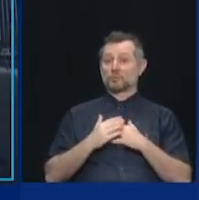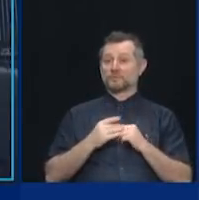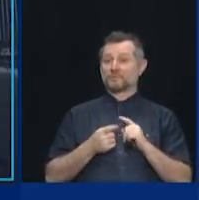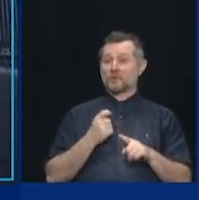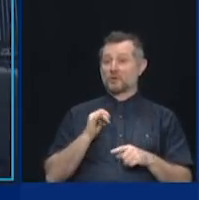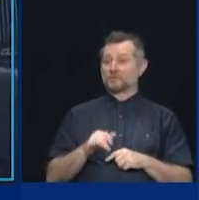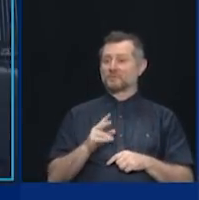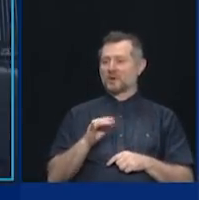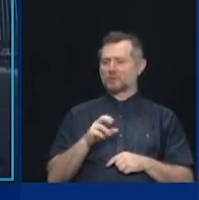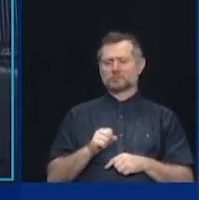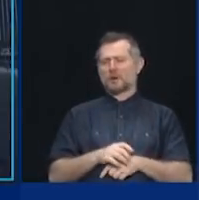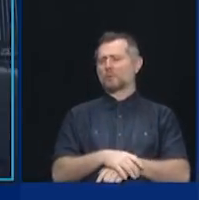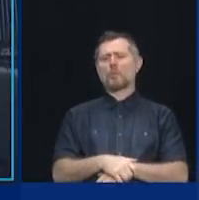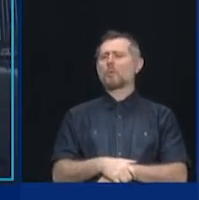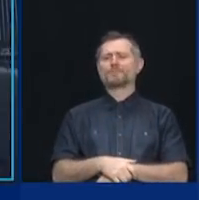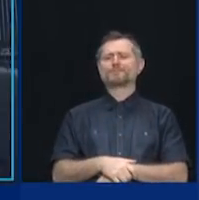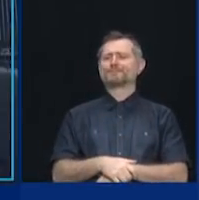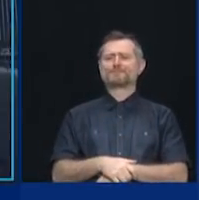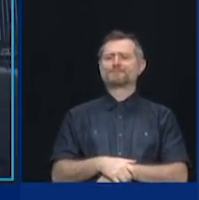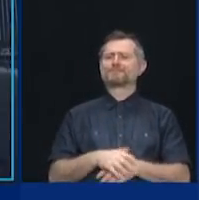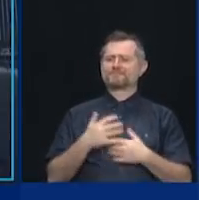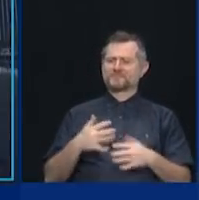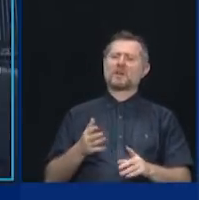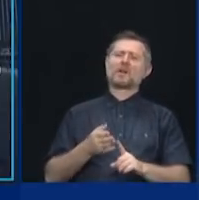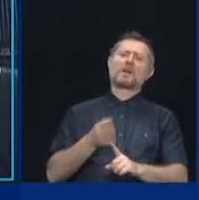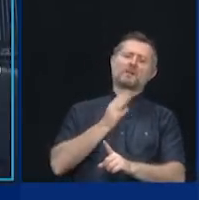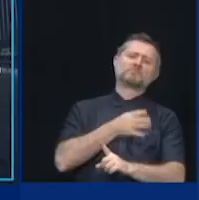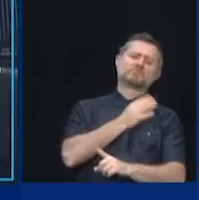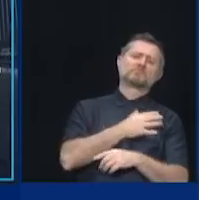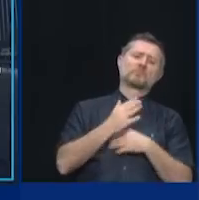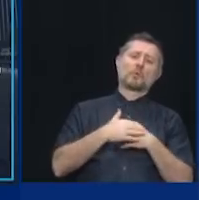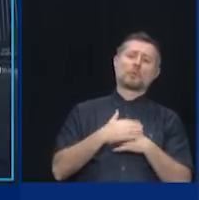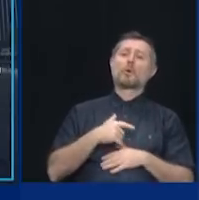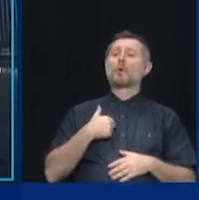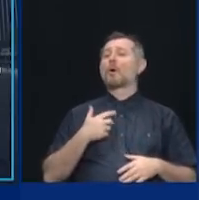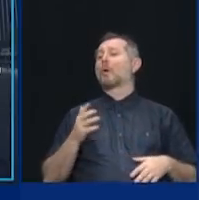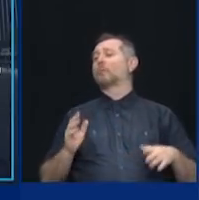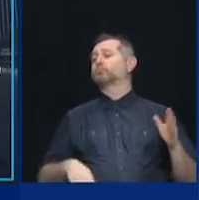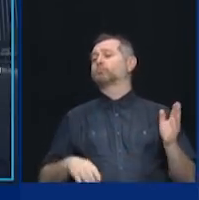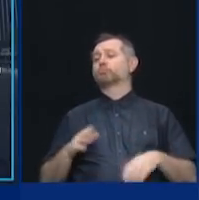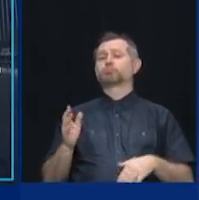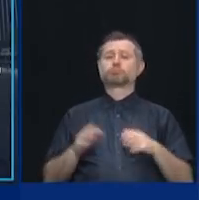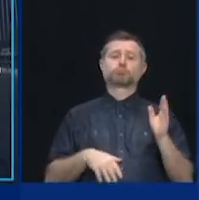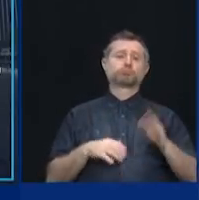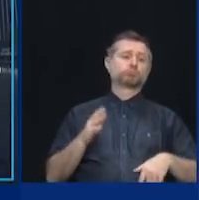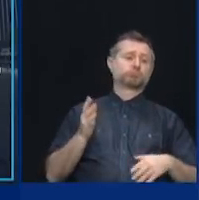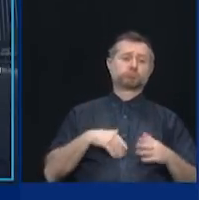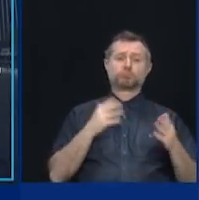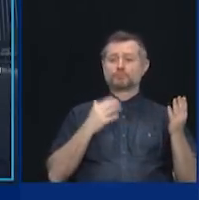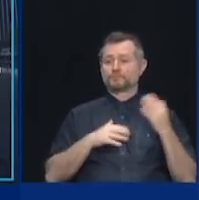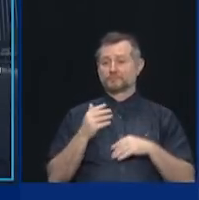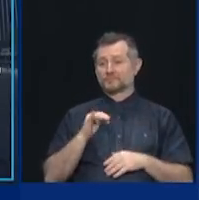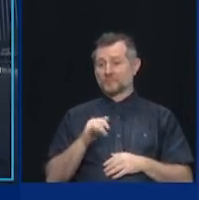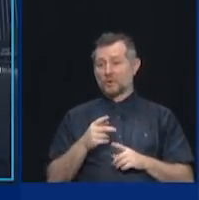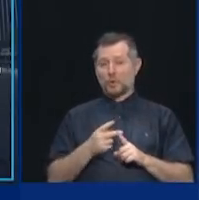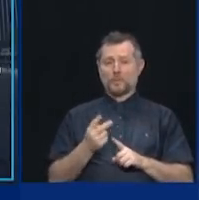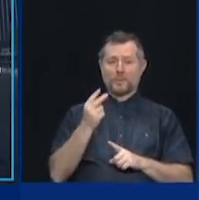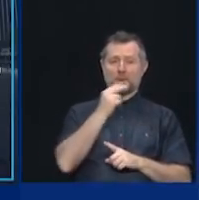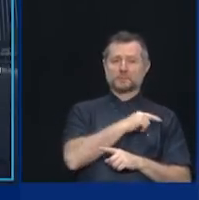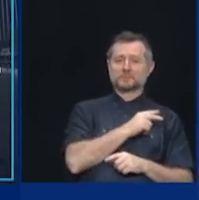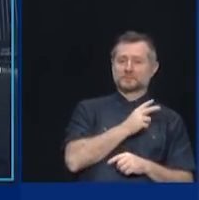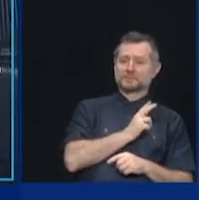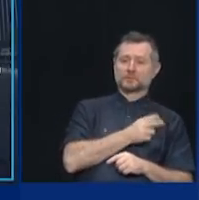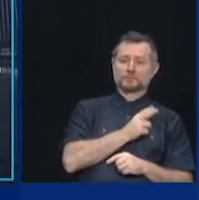And we had warnings, and we didn't heed the warnings. But when you look back, this